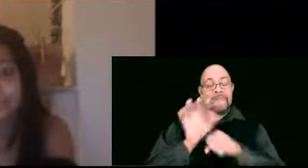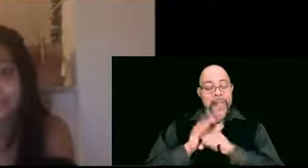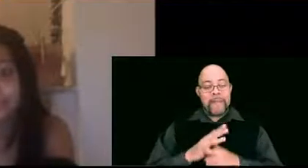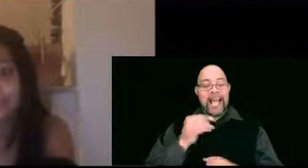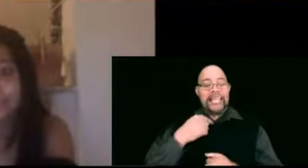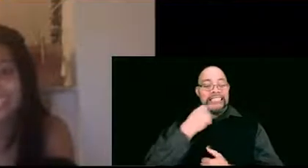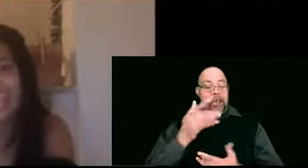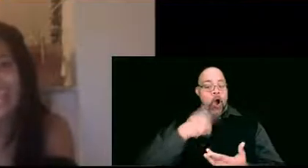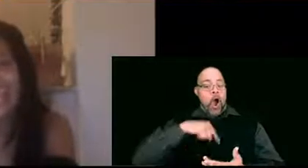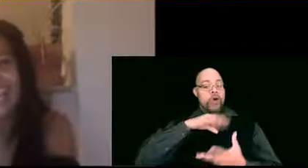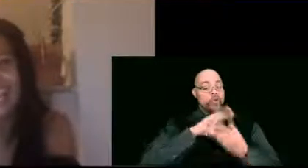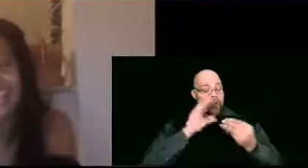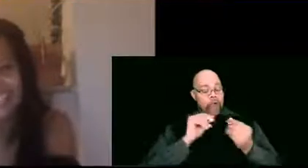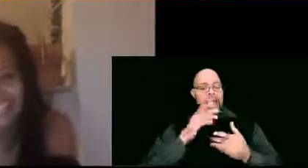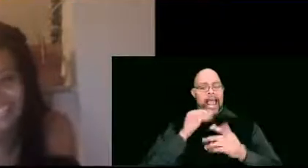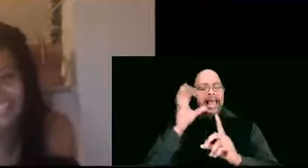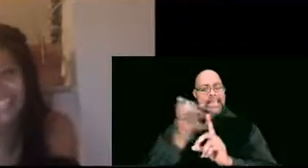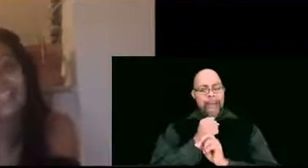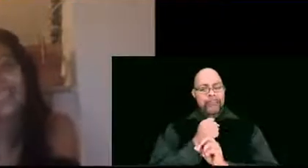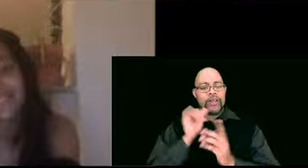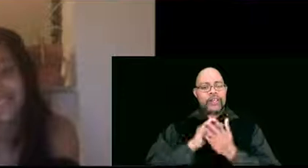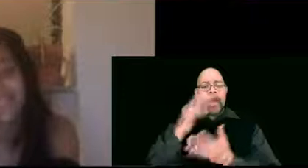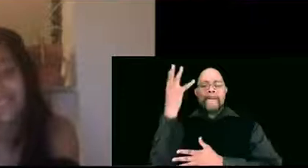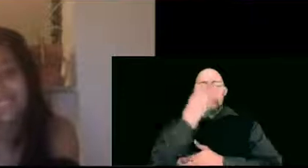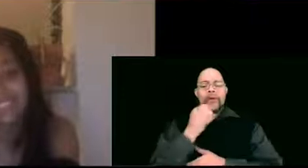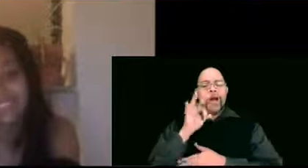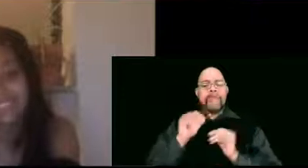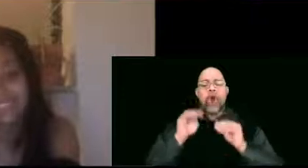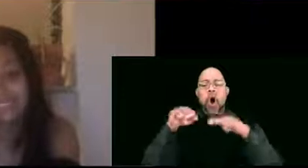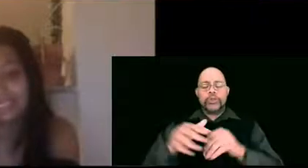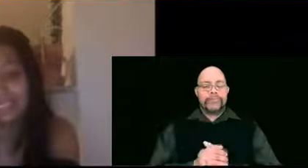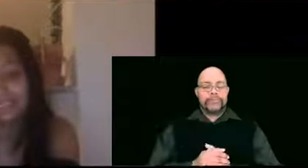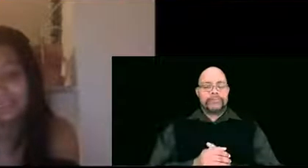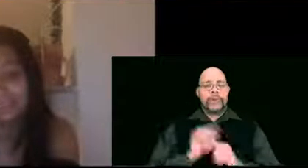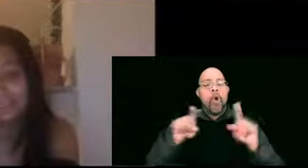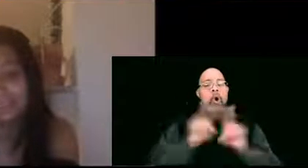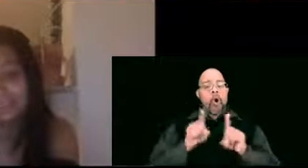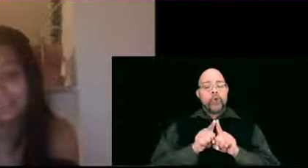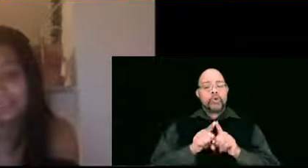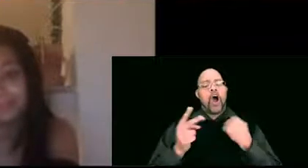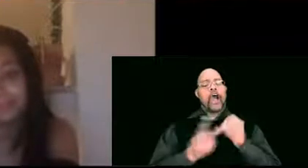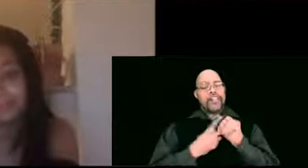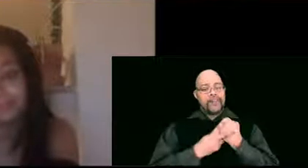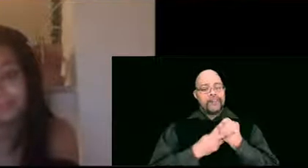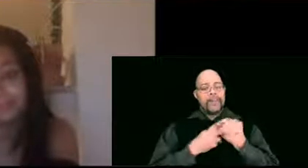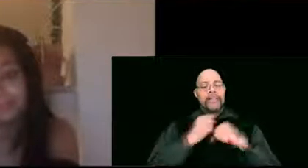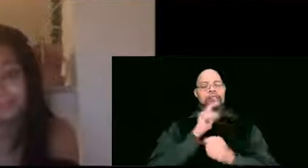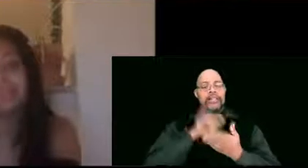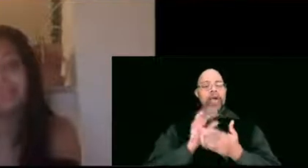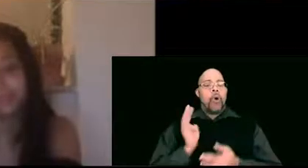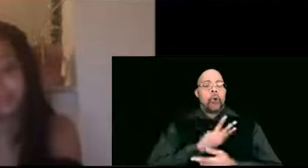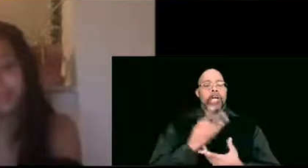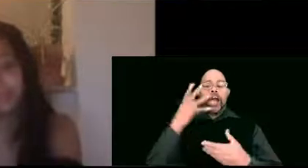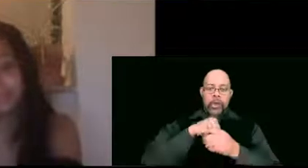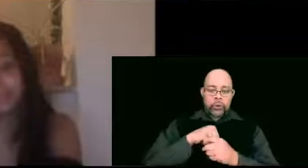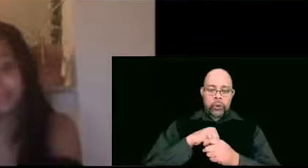BIMS film and telling our story and capturing the beauty of the ocean, but also conservation and